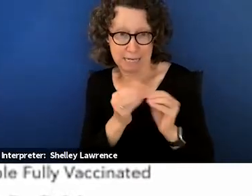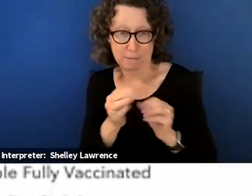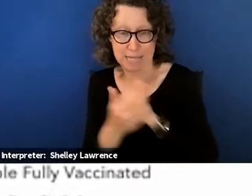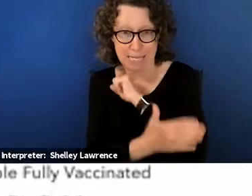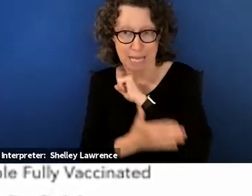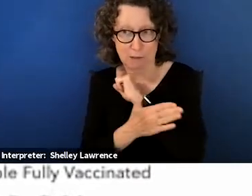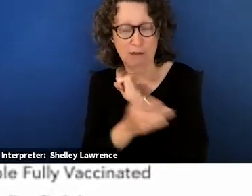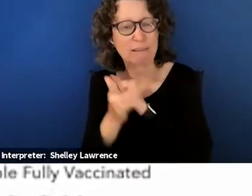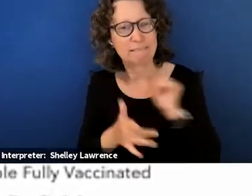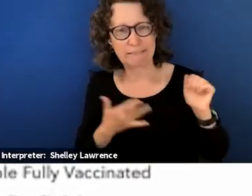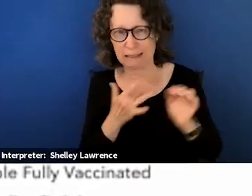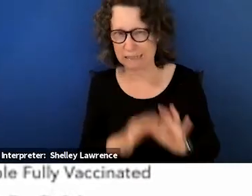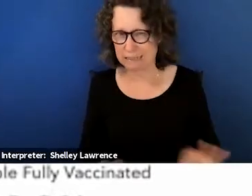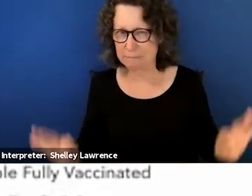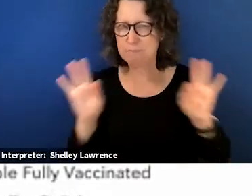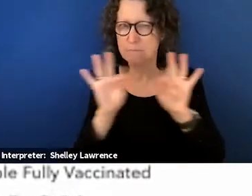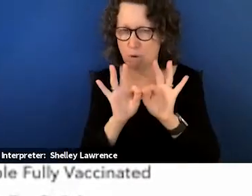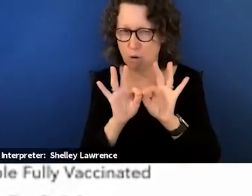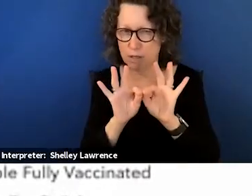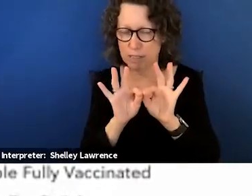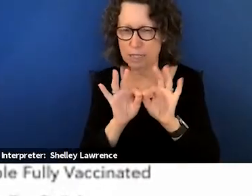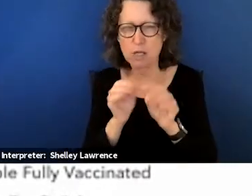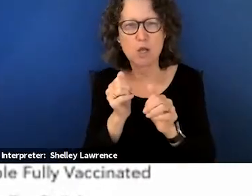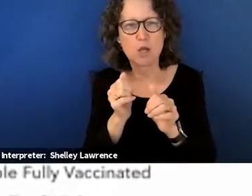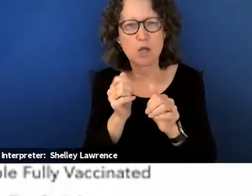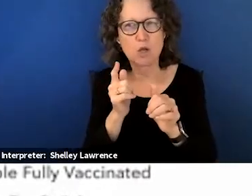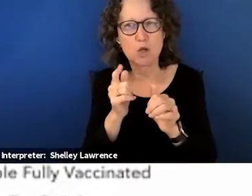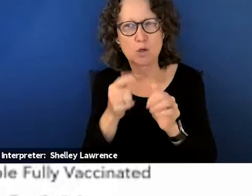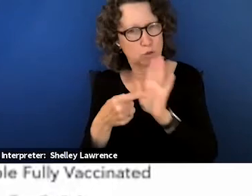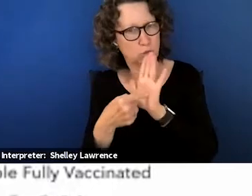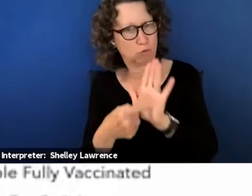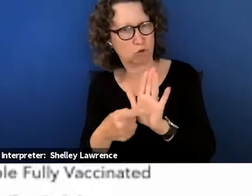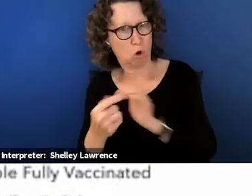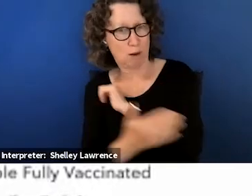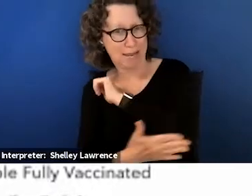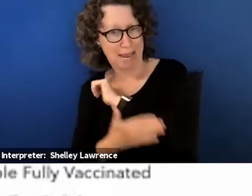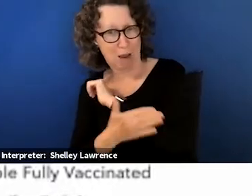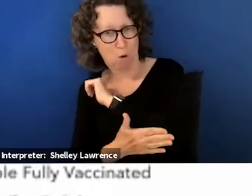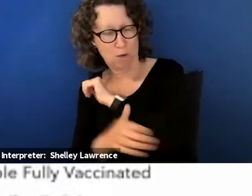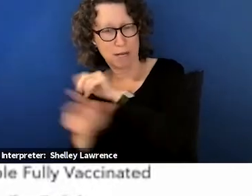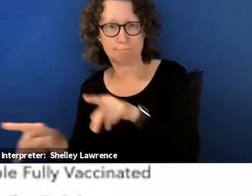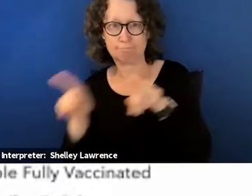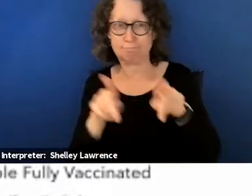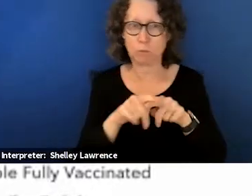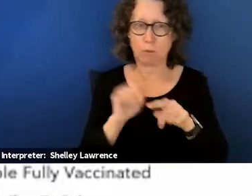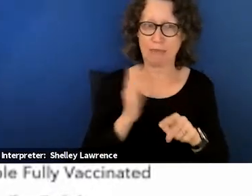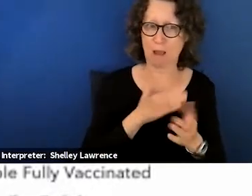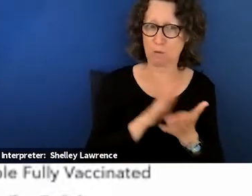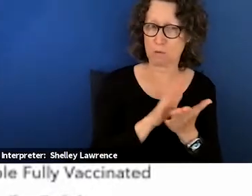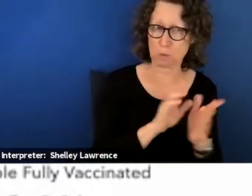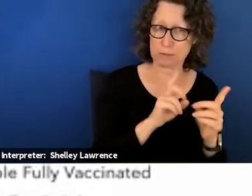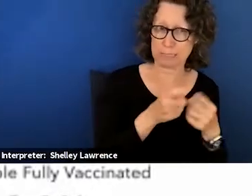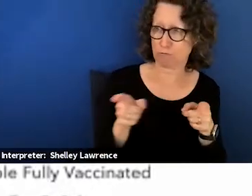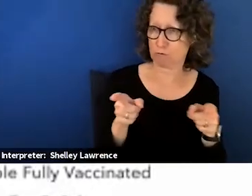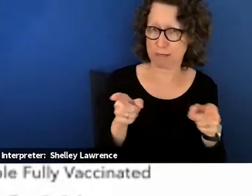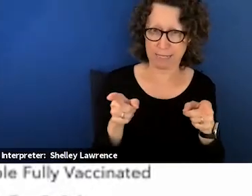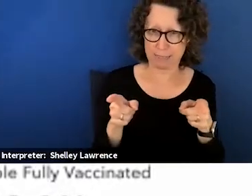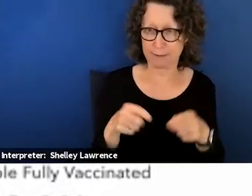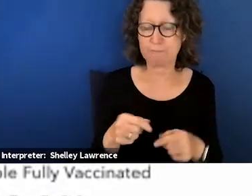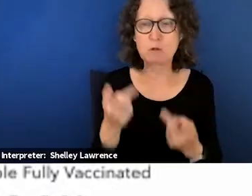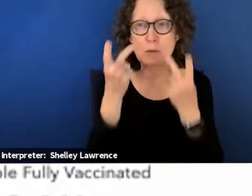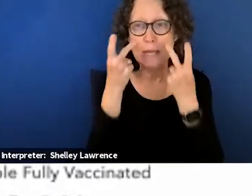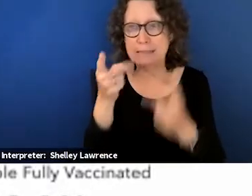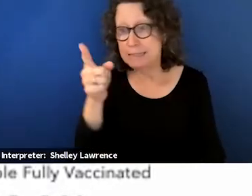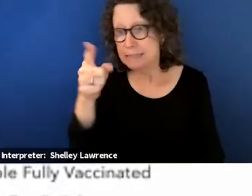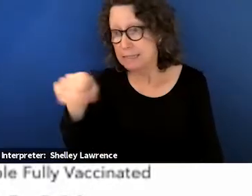think it's important to compare the county to what we're achieving here in the district. You can see